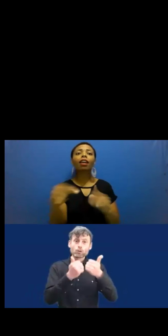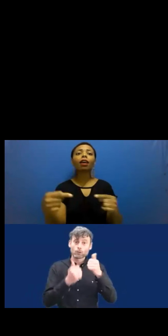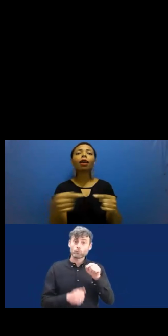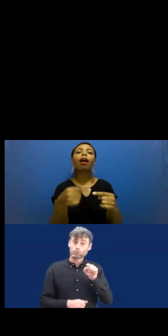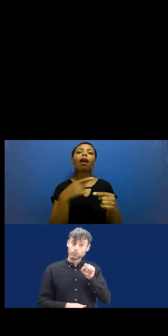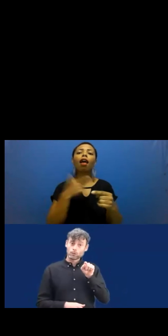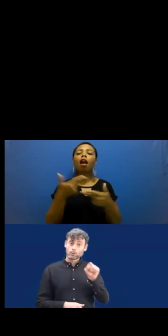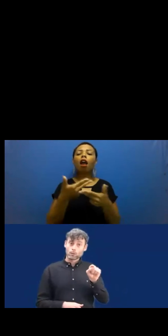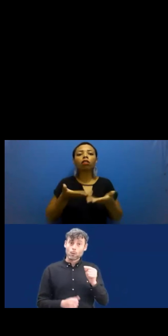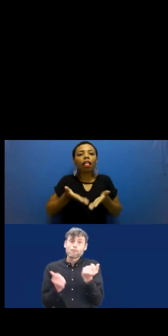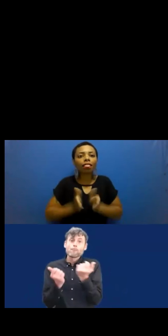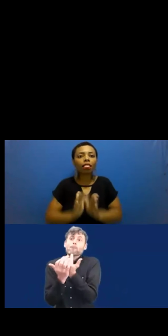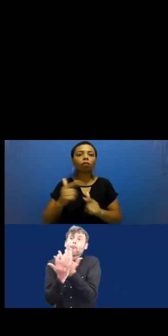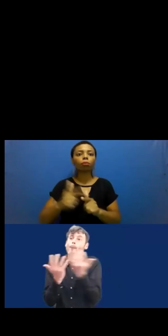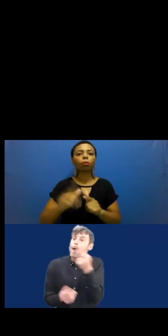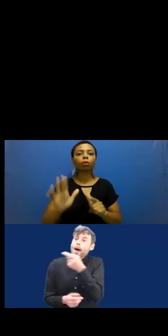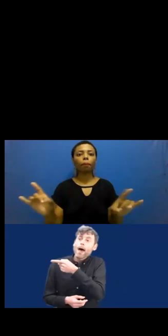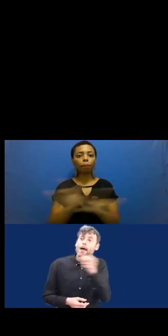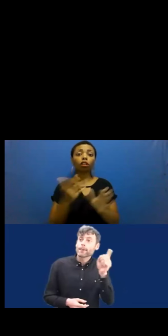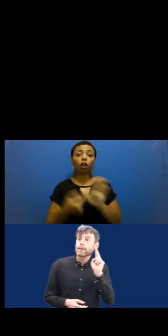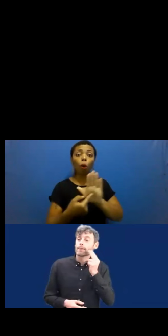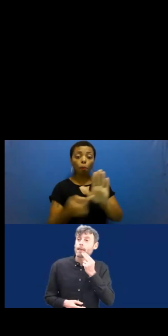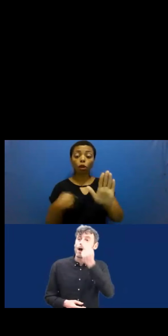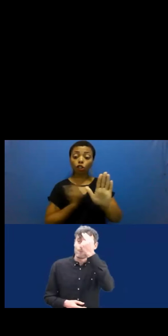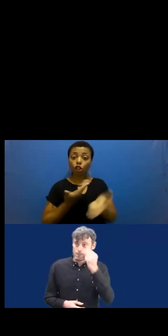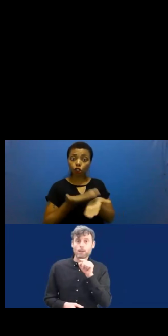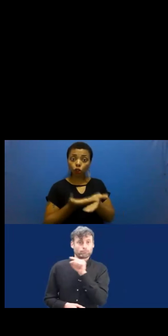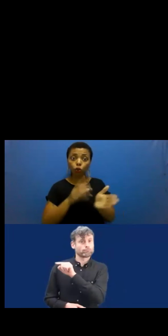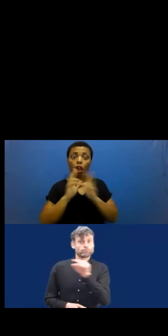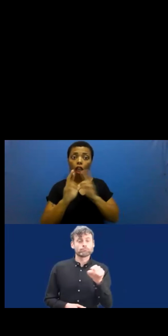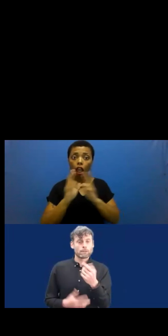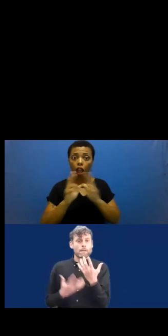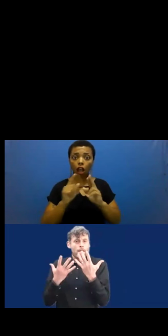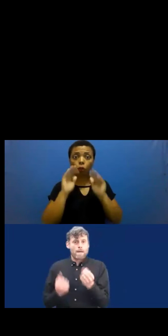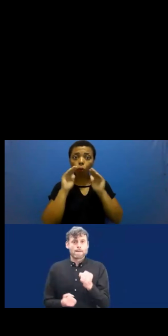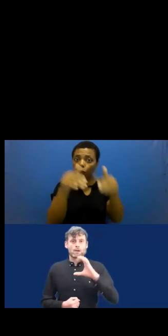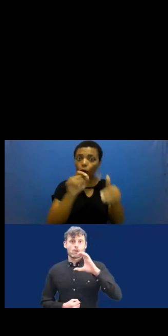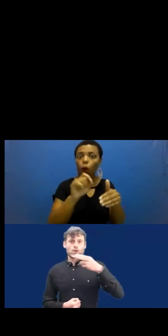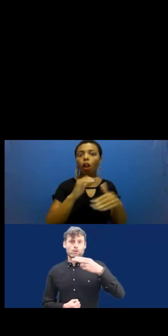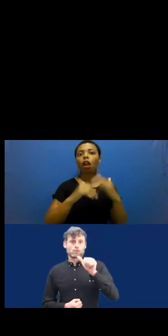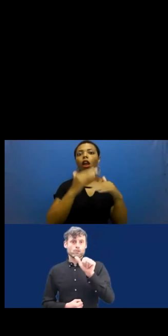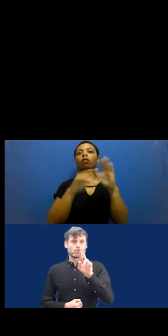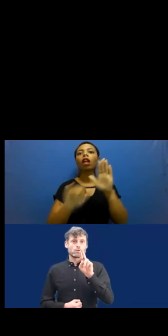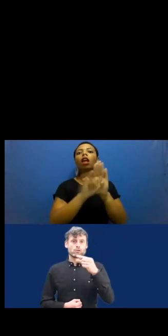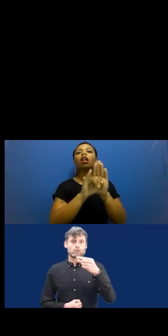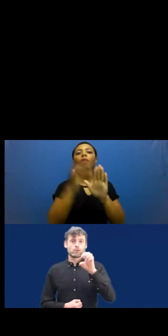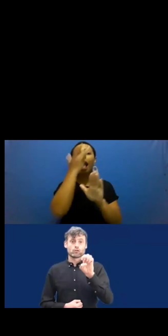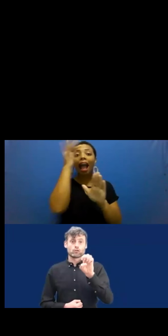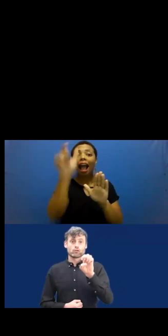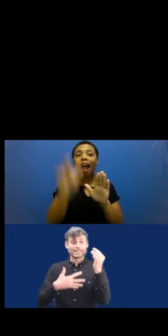I'm presenting on results of a case study which focuses on the development of identity of individuals with charge